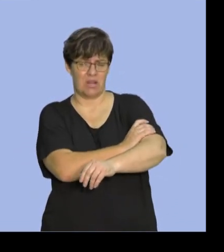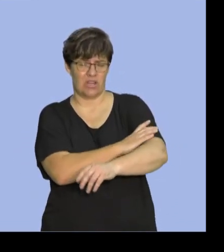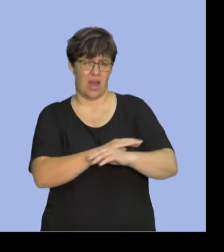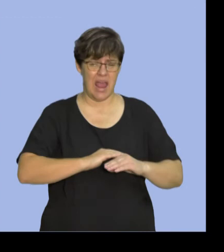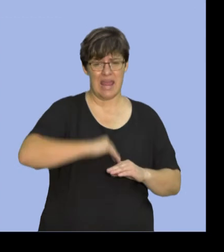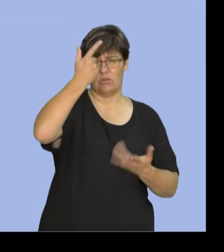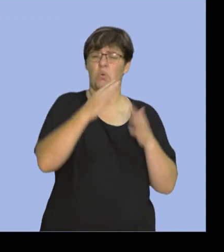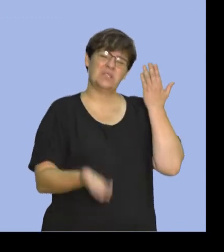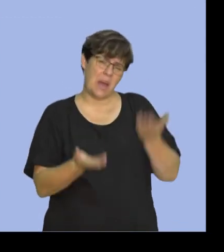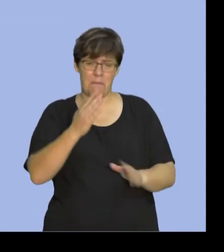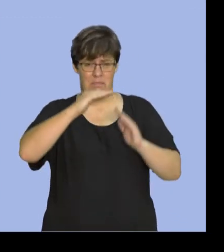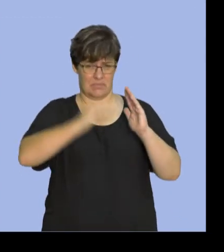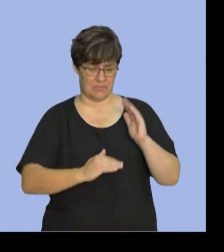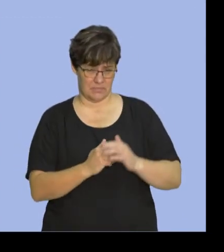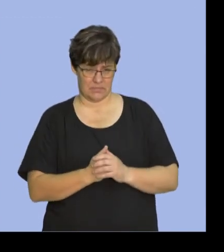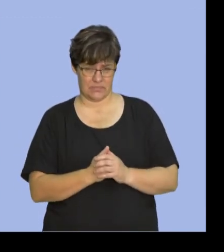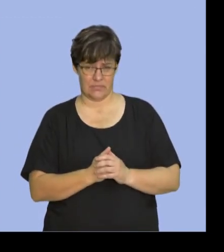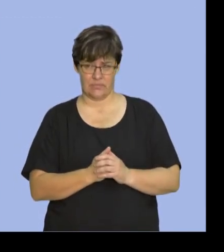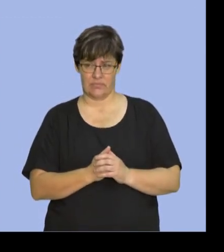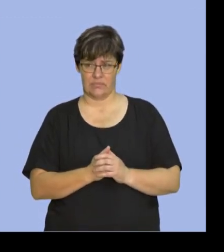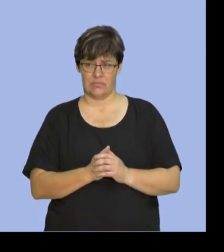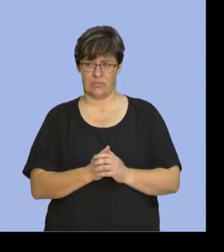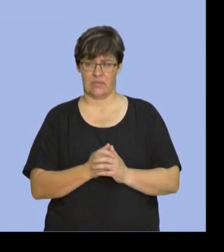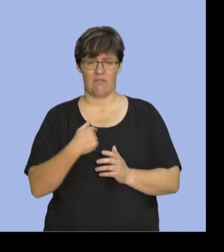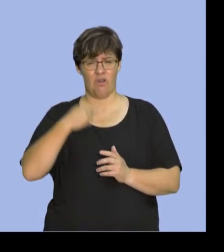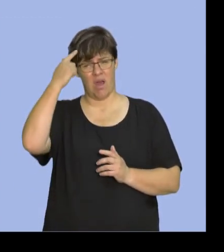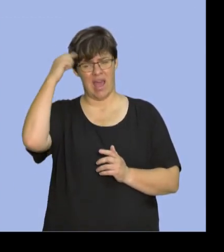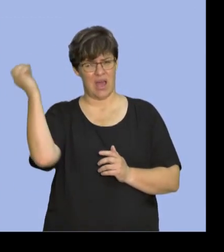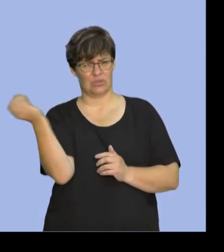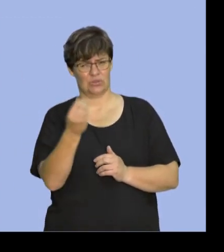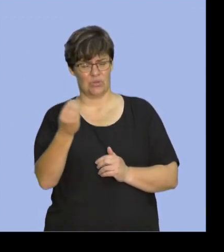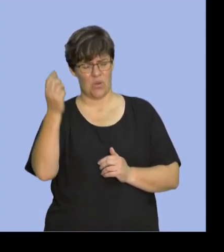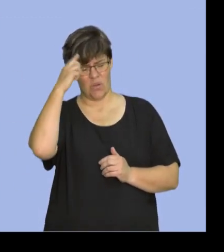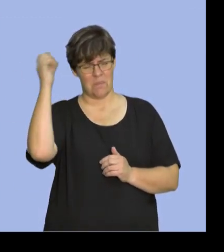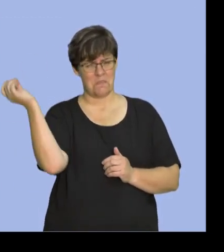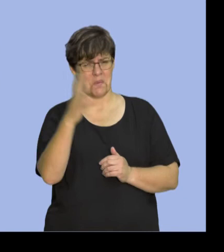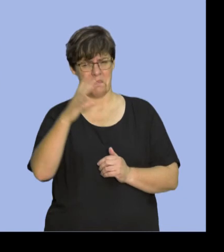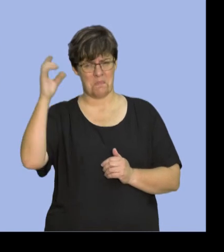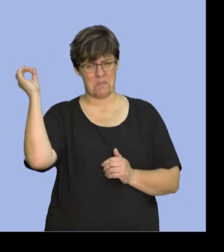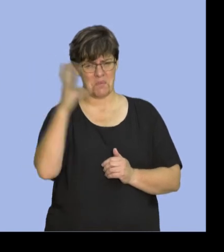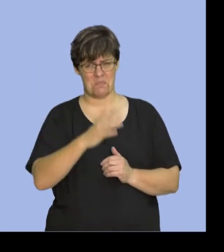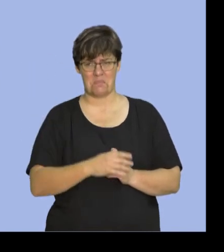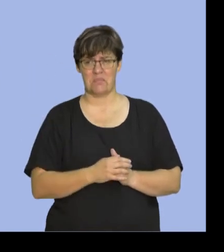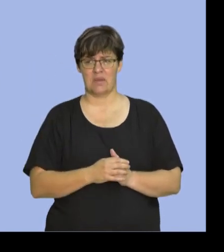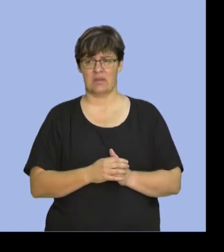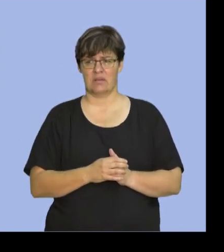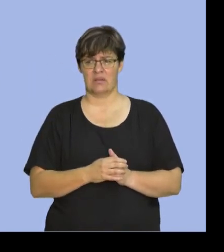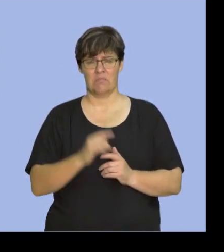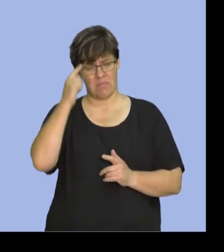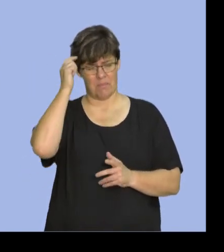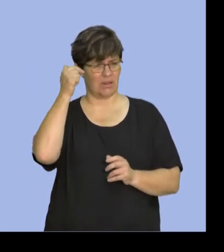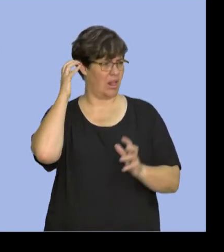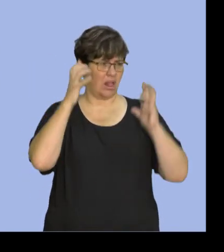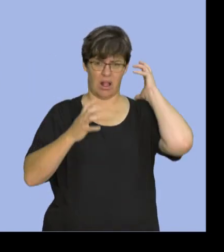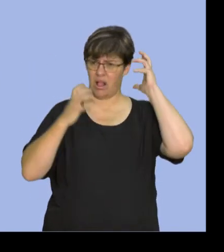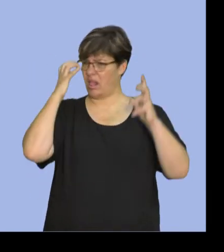pressure, you feel your head is sore and you experience headaches, there's sometimes confusion,